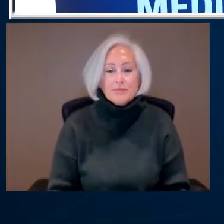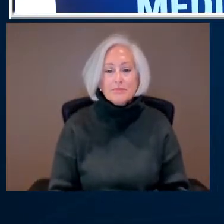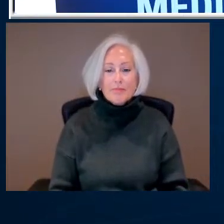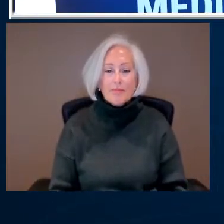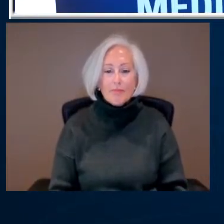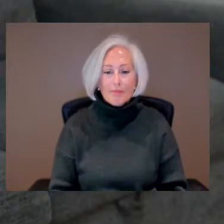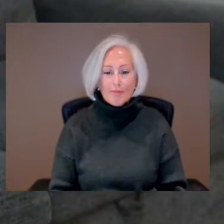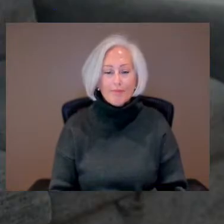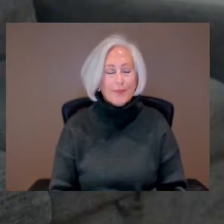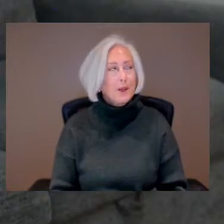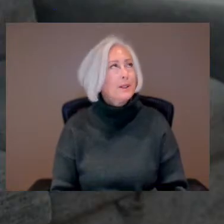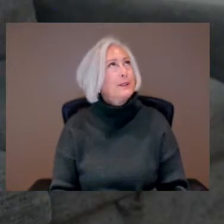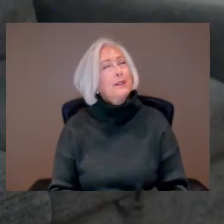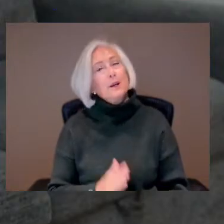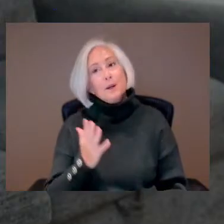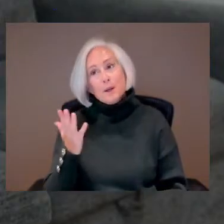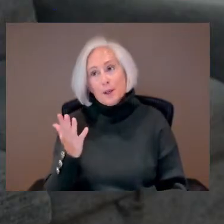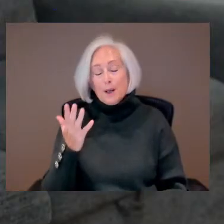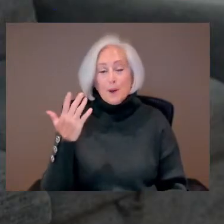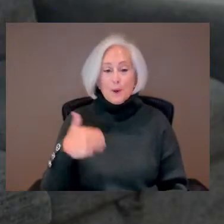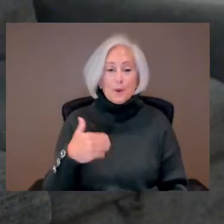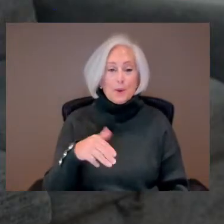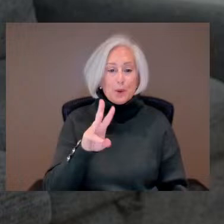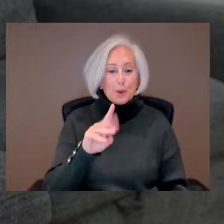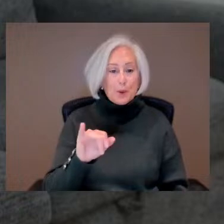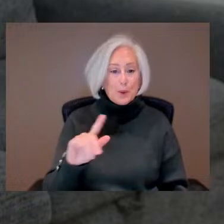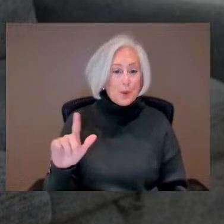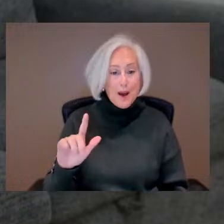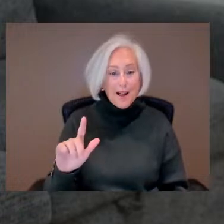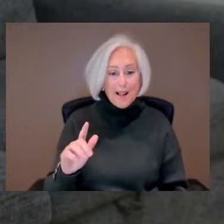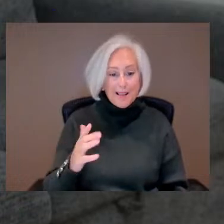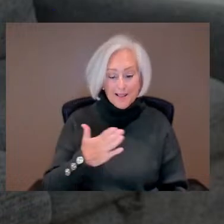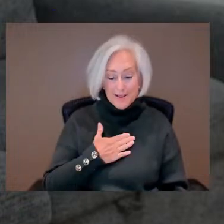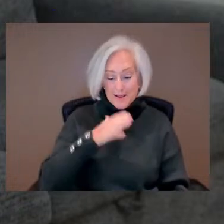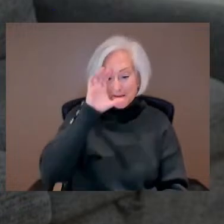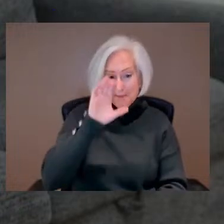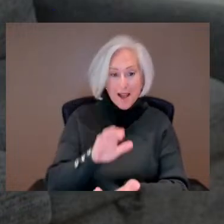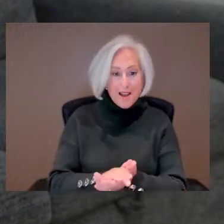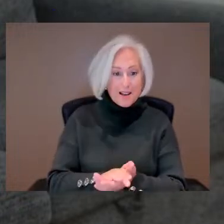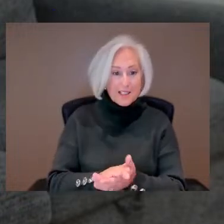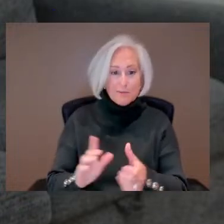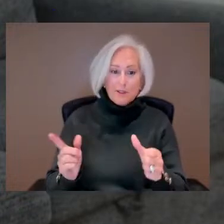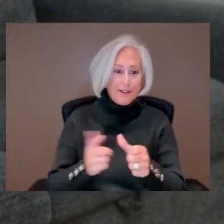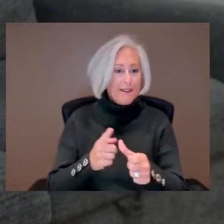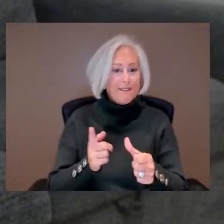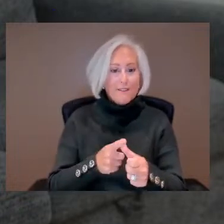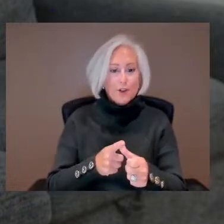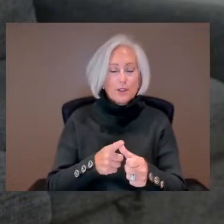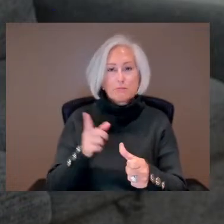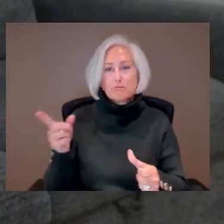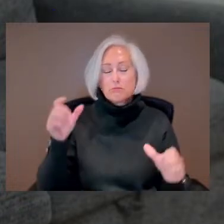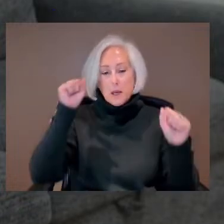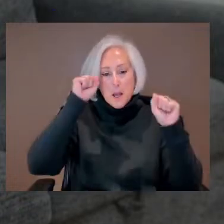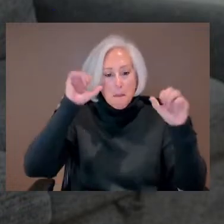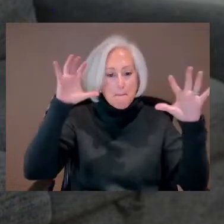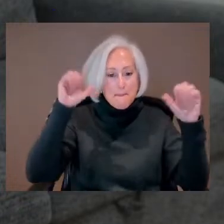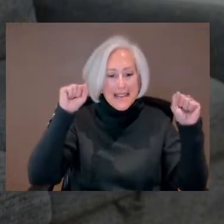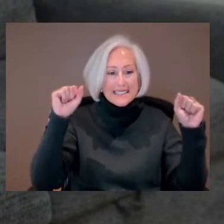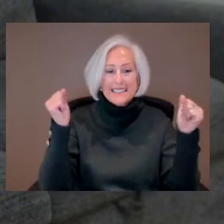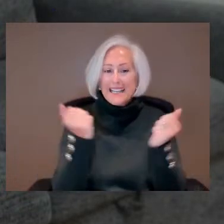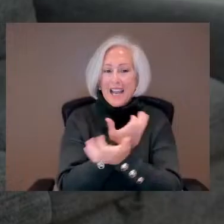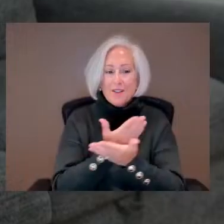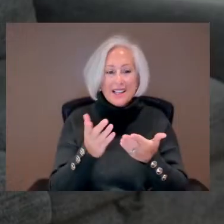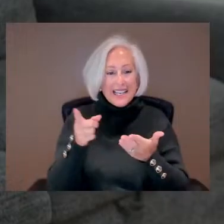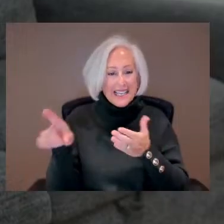my gosh. Well, first of all, my husband first. Just amazing everything that he's been able to help